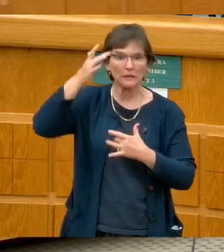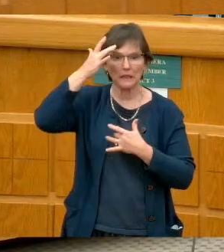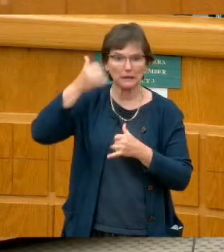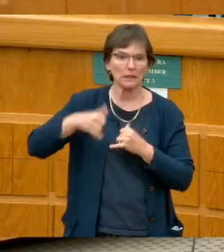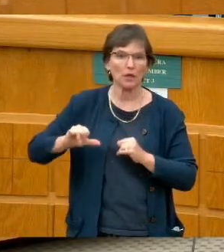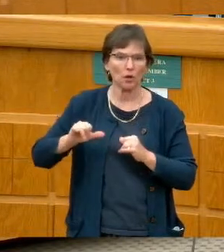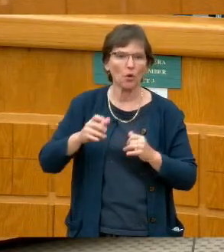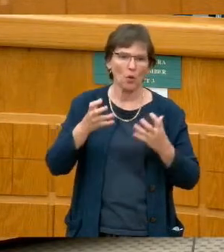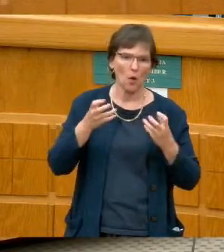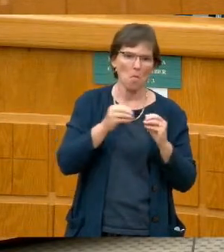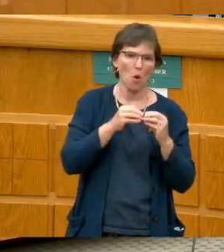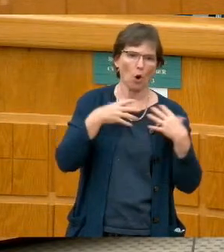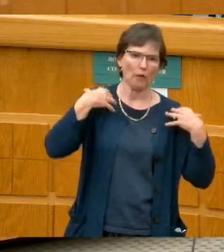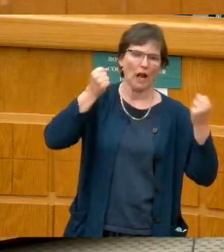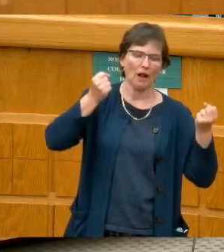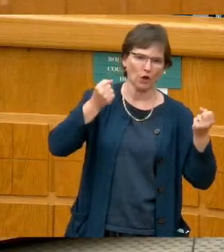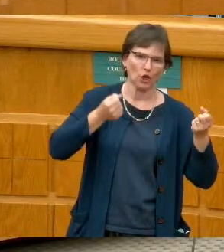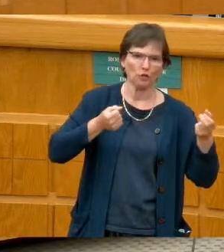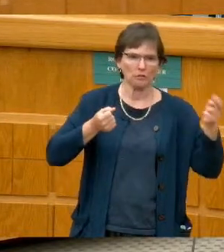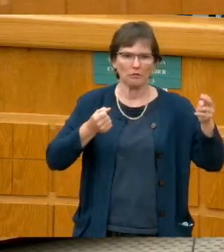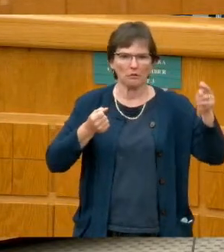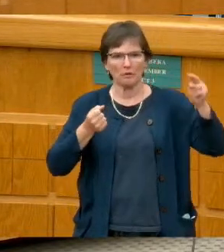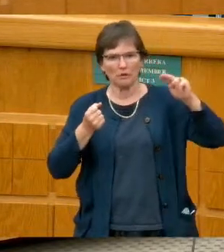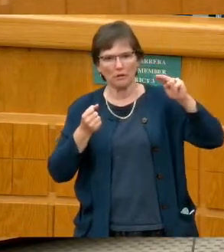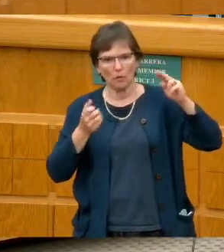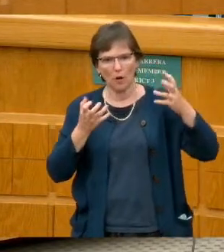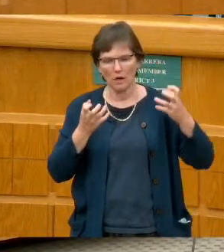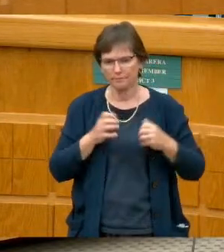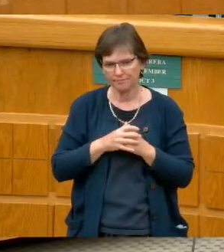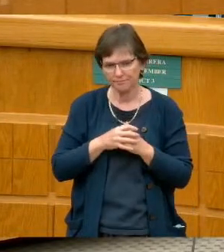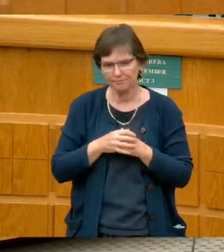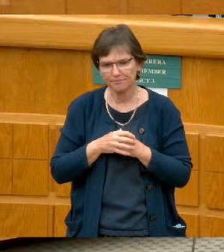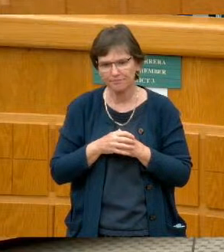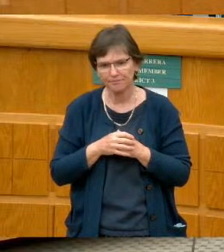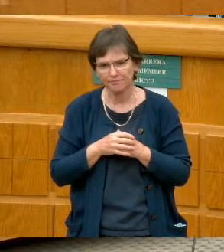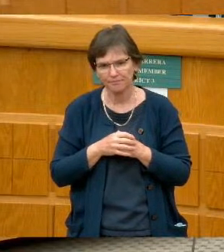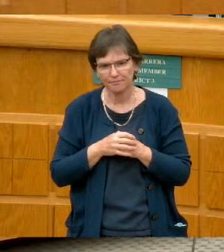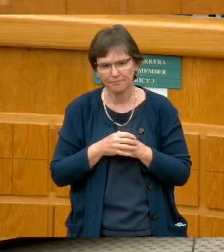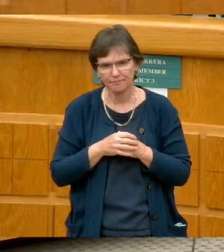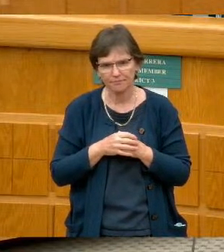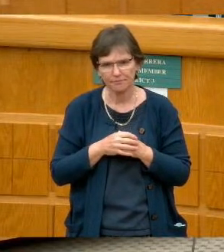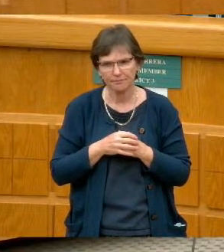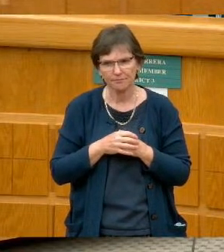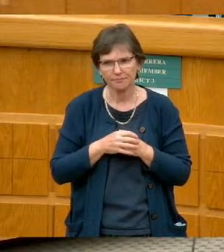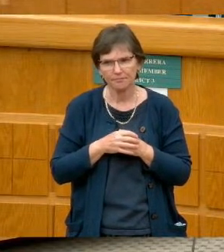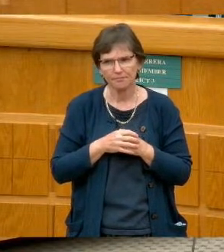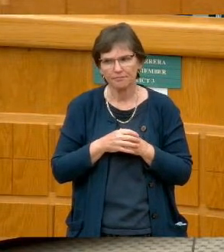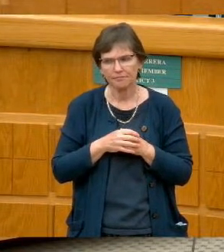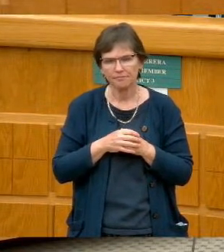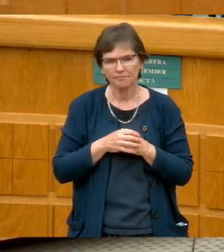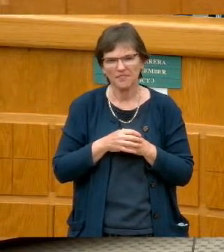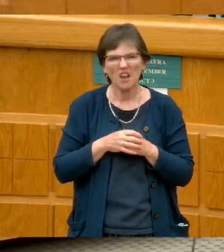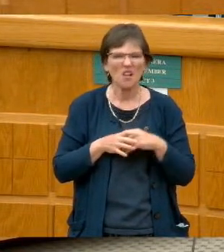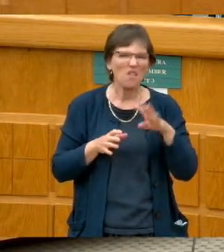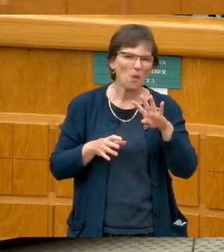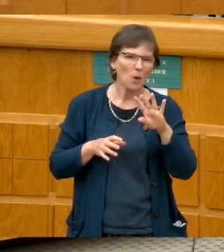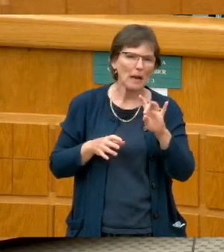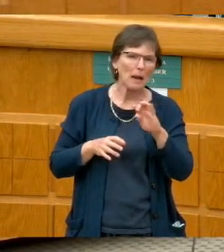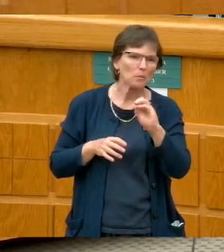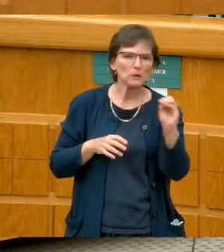about 7,550 recovered persons, and so that's about 48% of all the